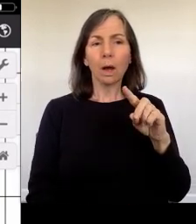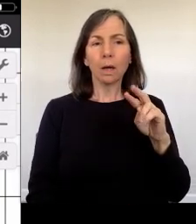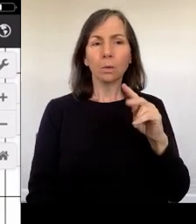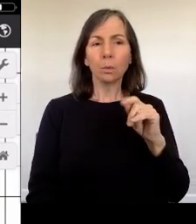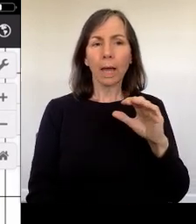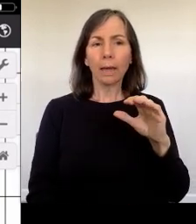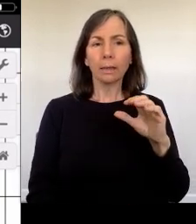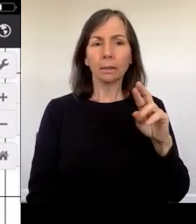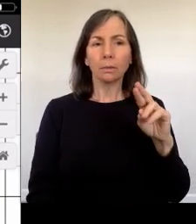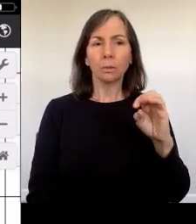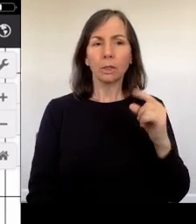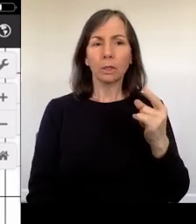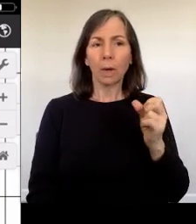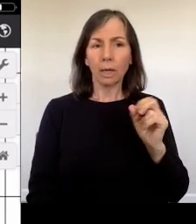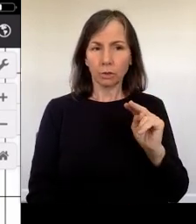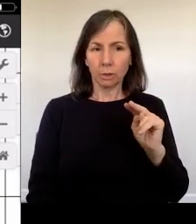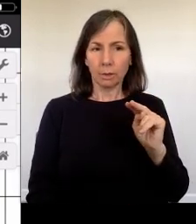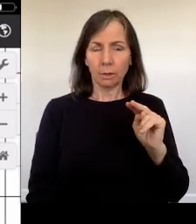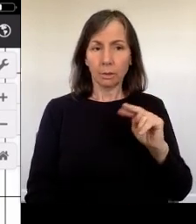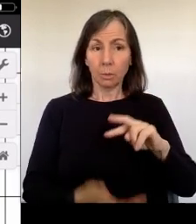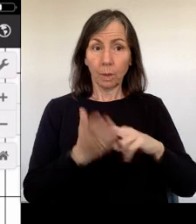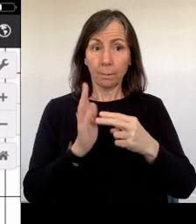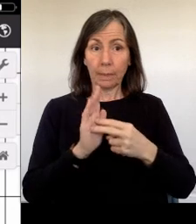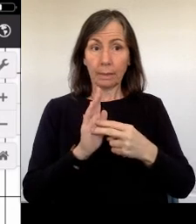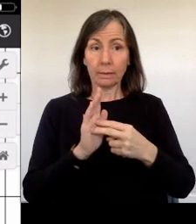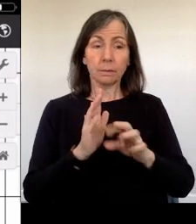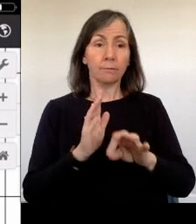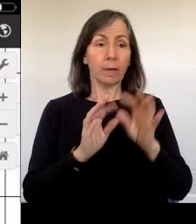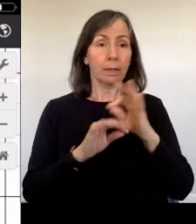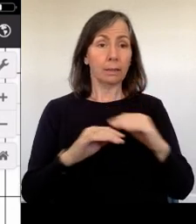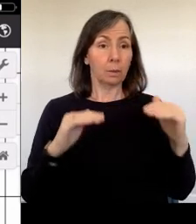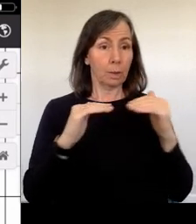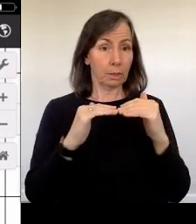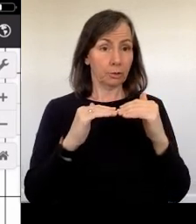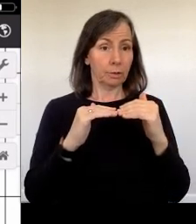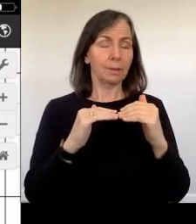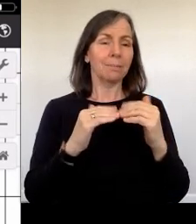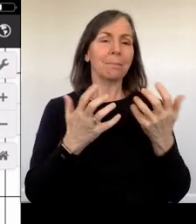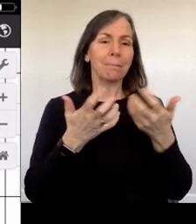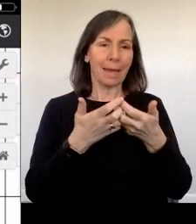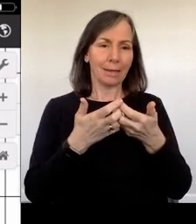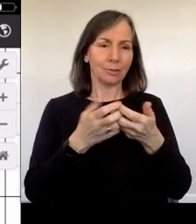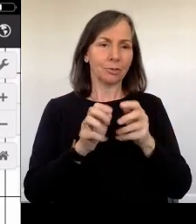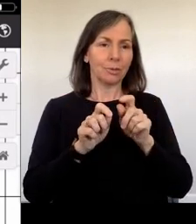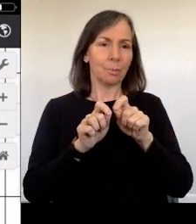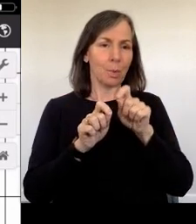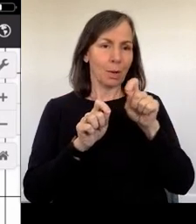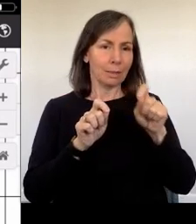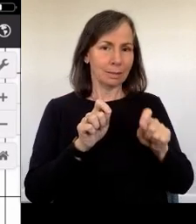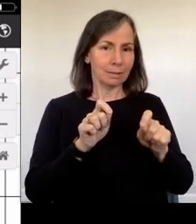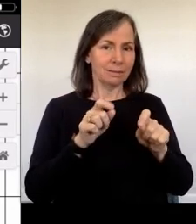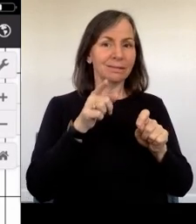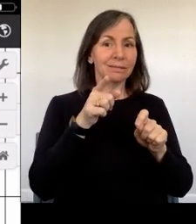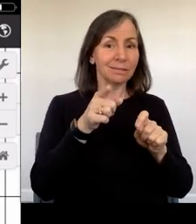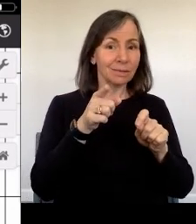words, find an equation that matches your points. So a quadratic